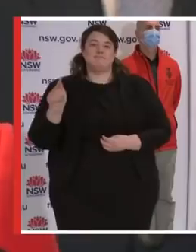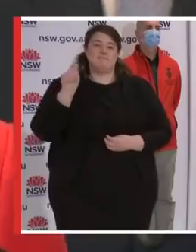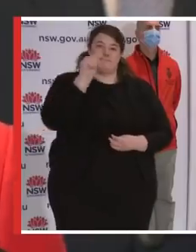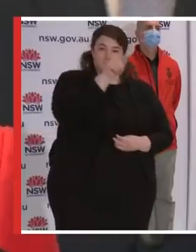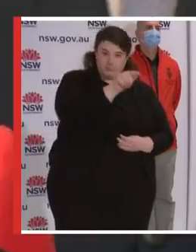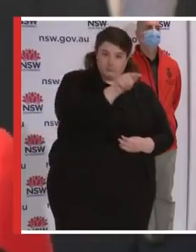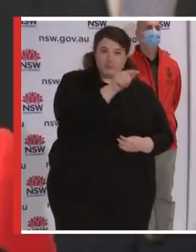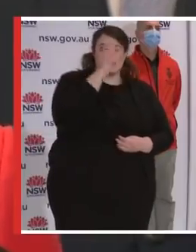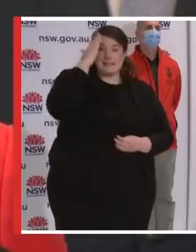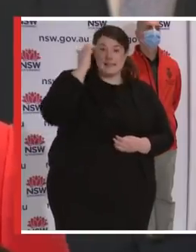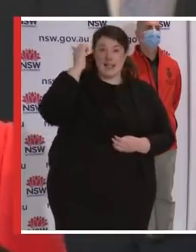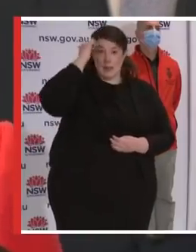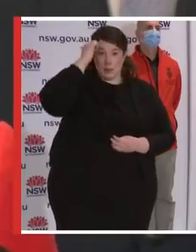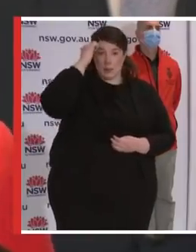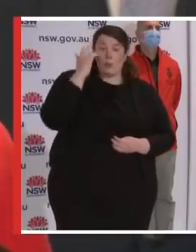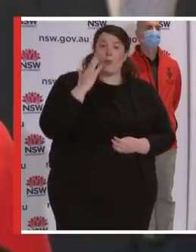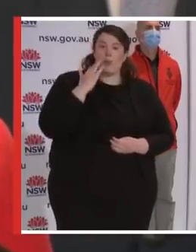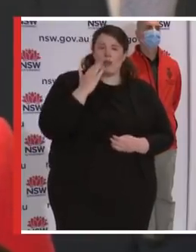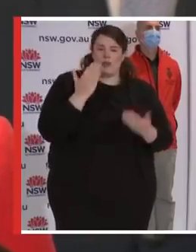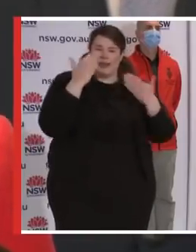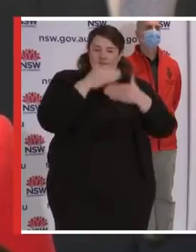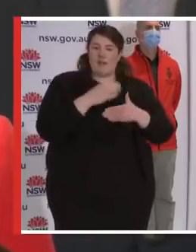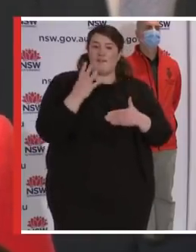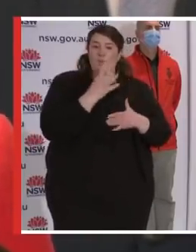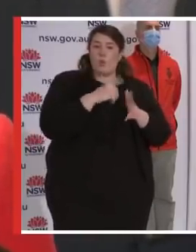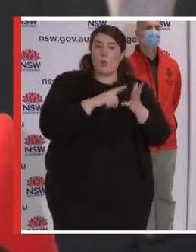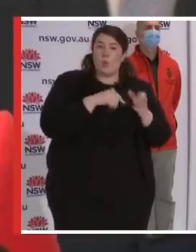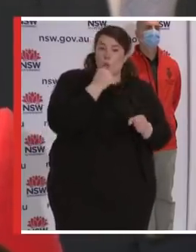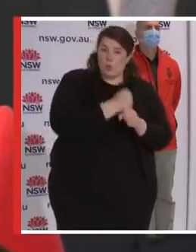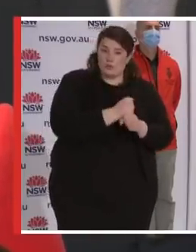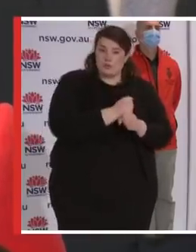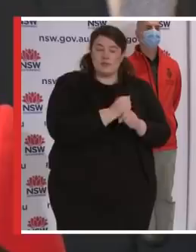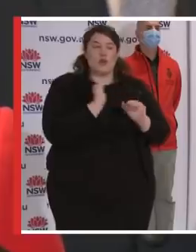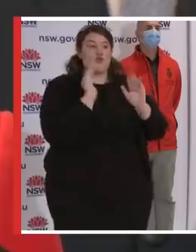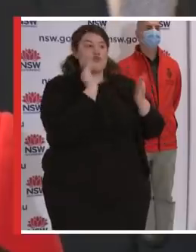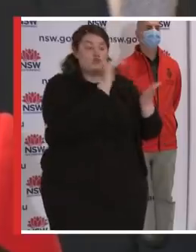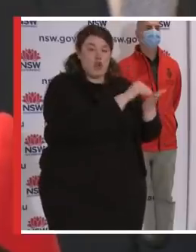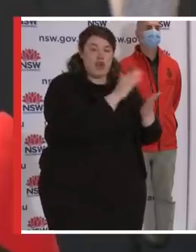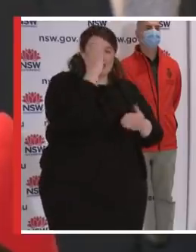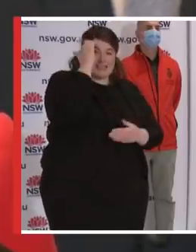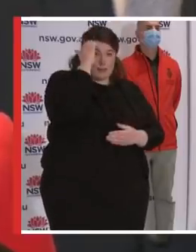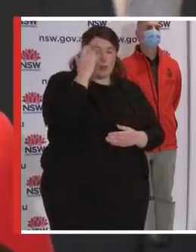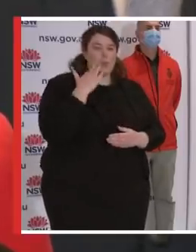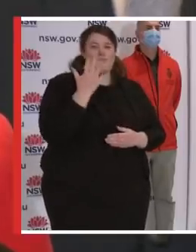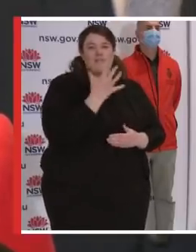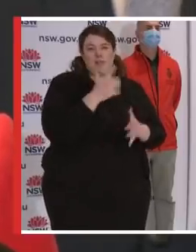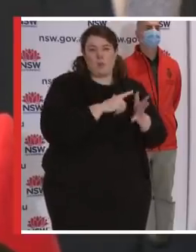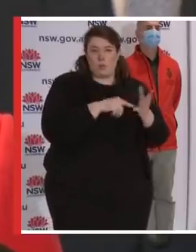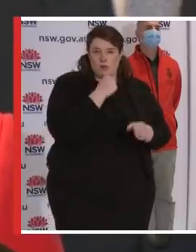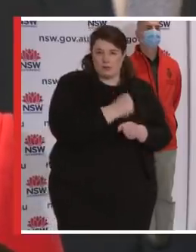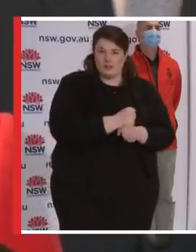the evening of the 4th, arriving in Tamworth on the 5th. She attended a number of